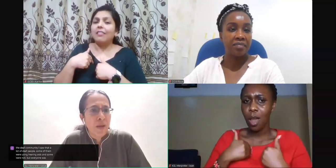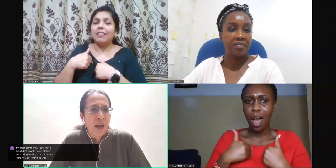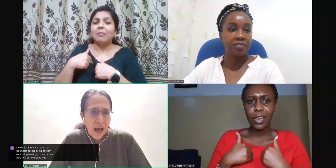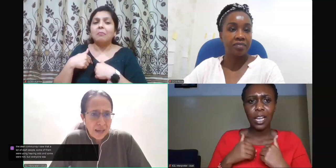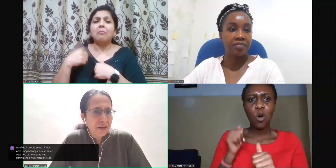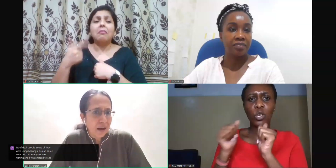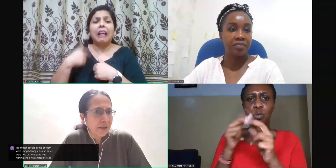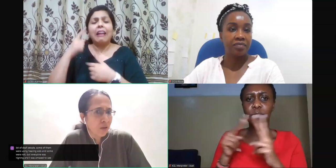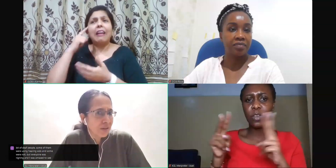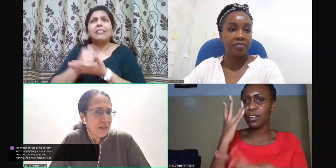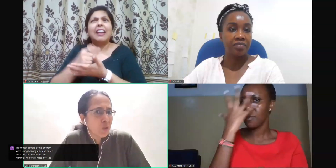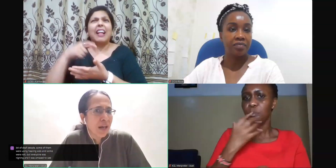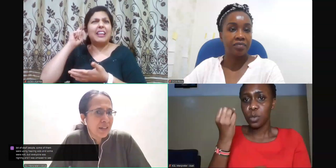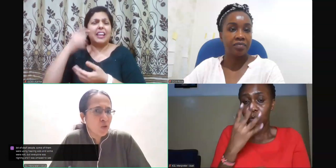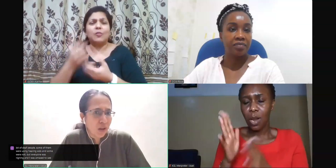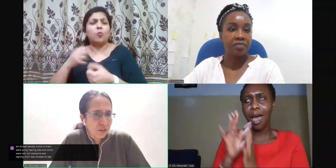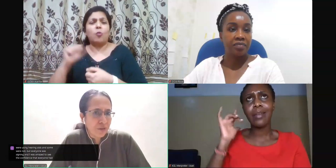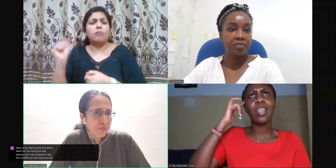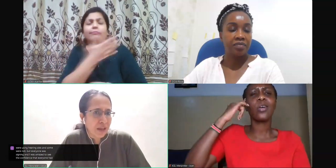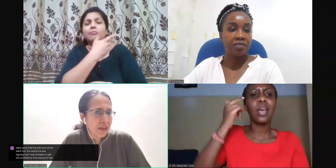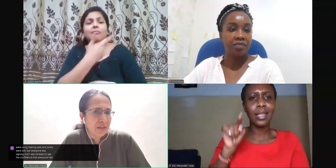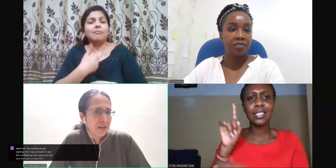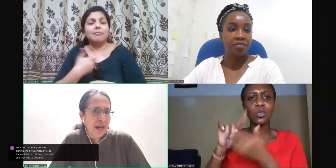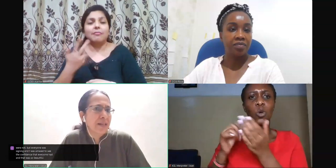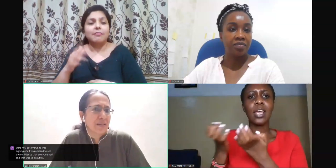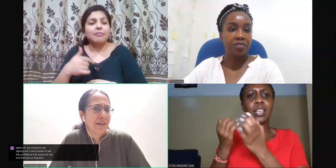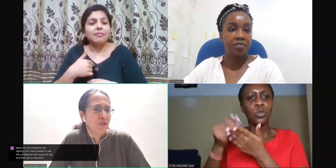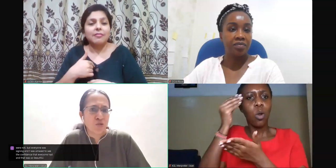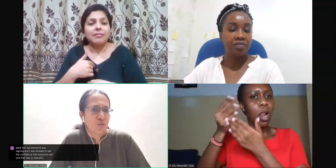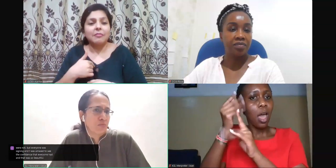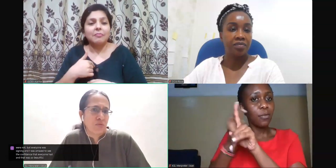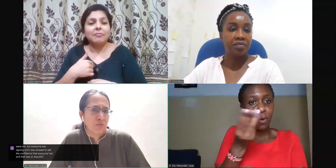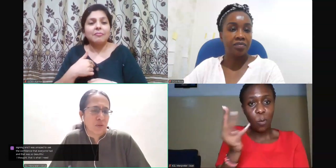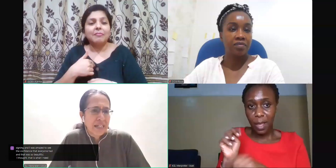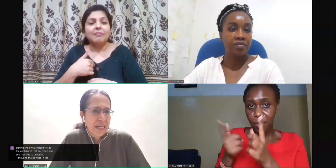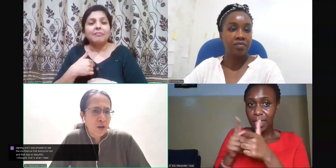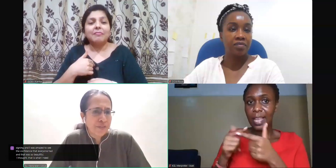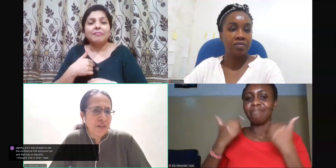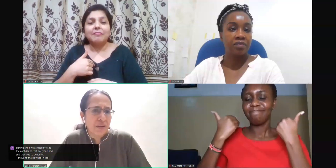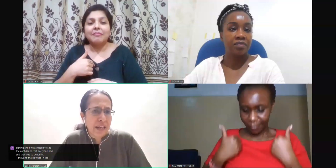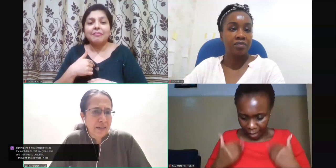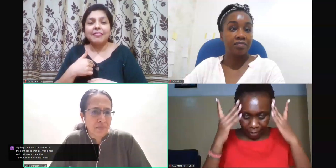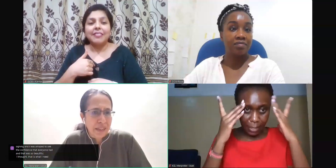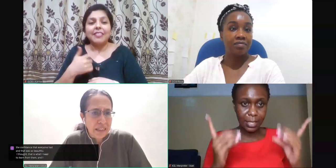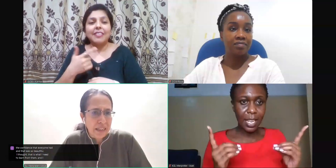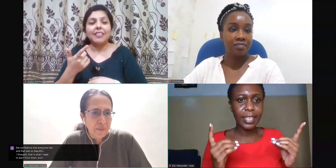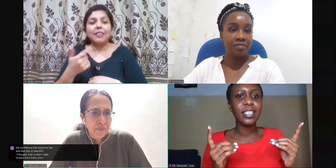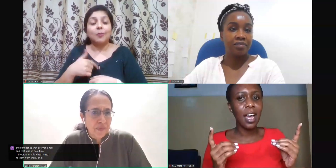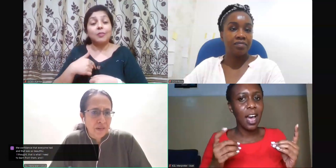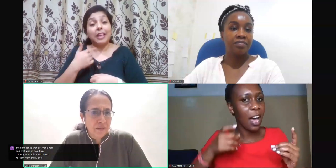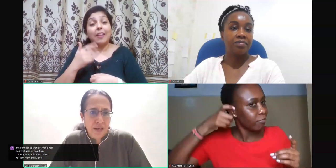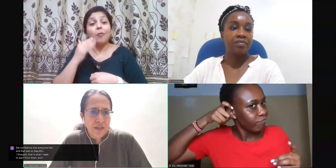beautiful. And I thought that is what I need to learn from there. And then I decided to, take off the hearing aid